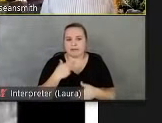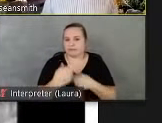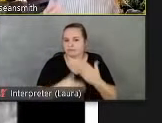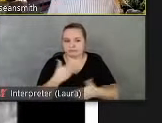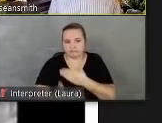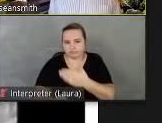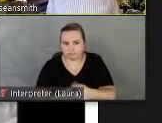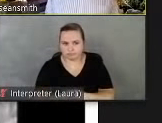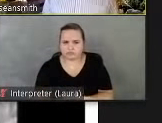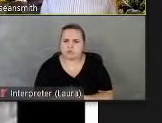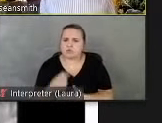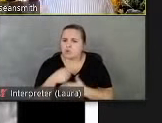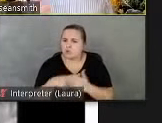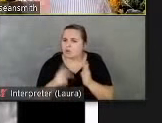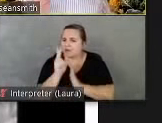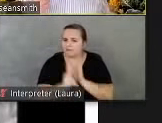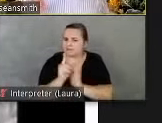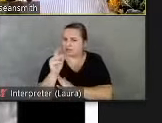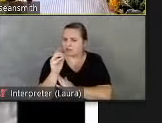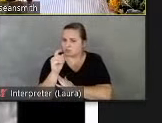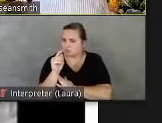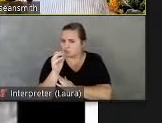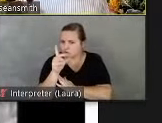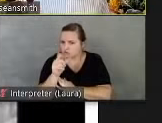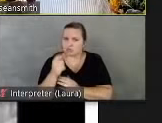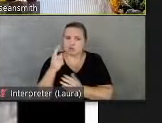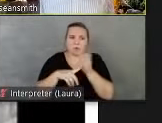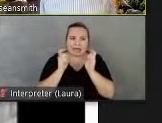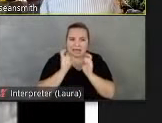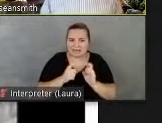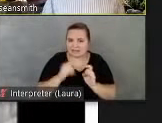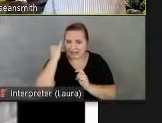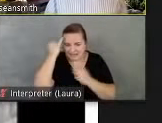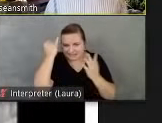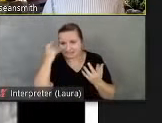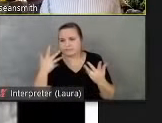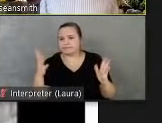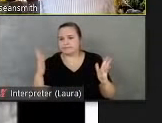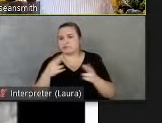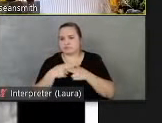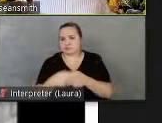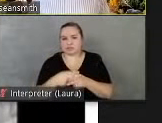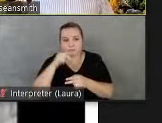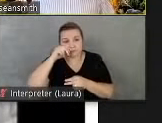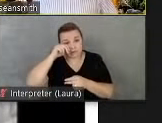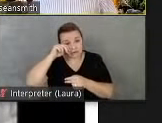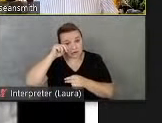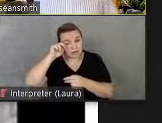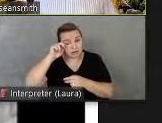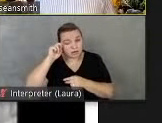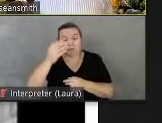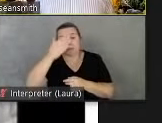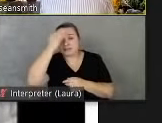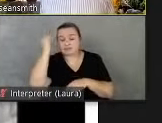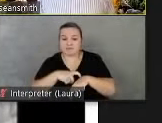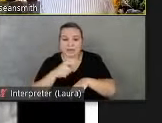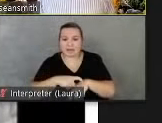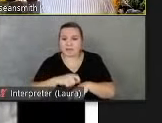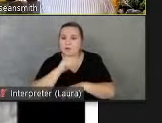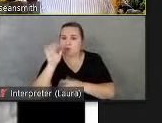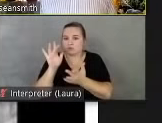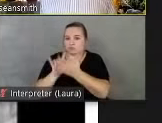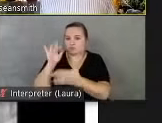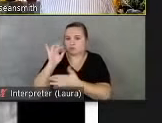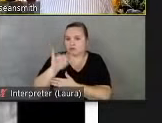And of course, what video tools to consider, what editing ideas, I've already mentioned it. I won't go over here because of time, but just